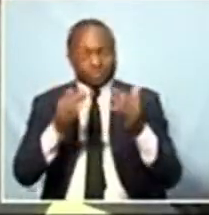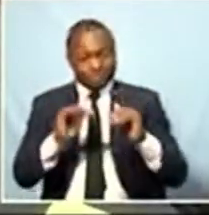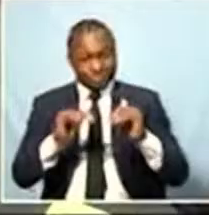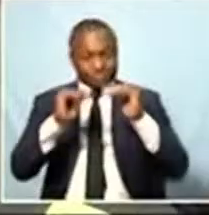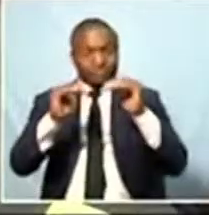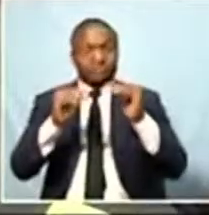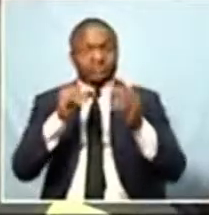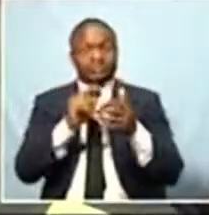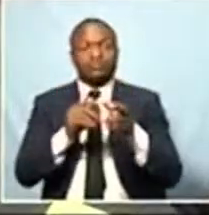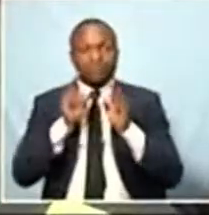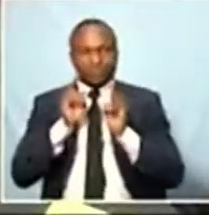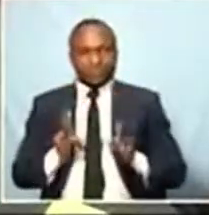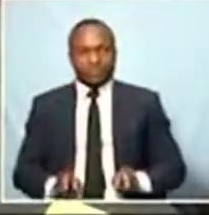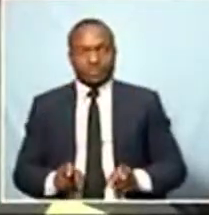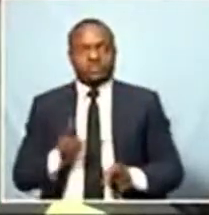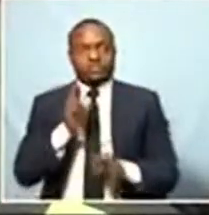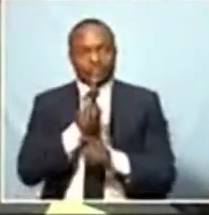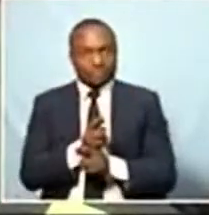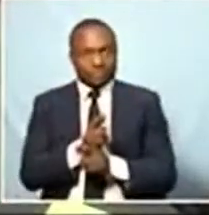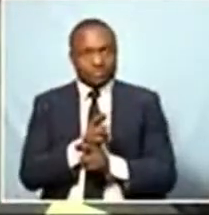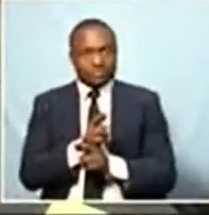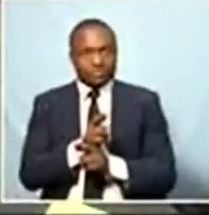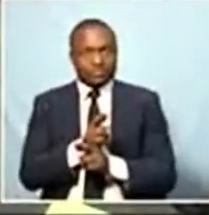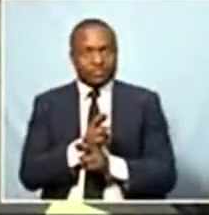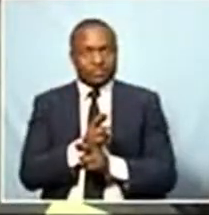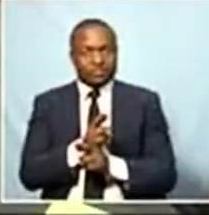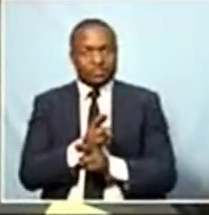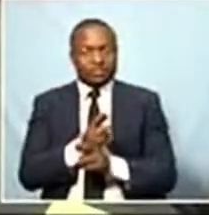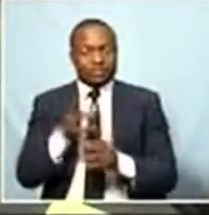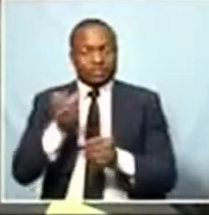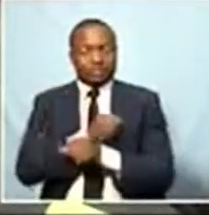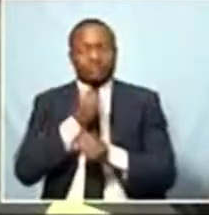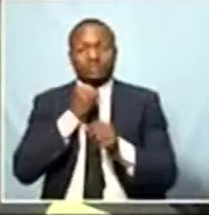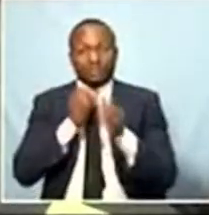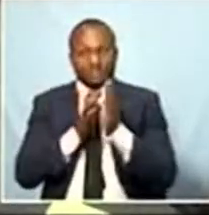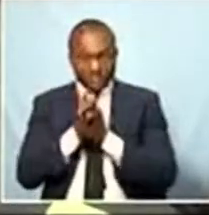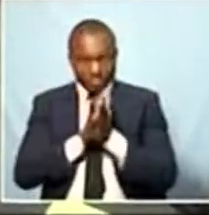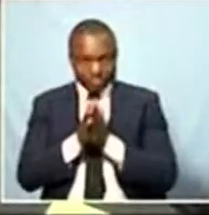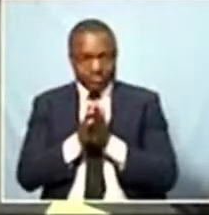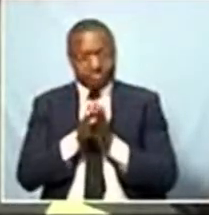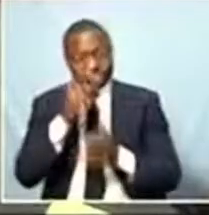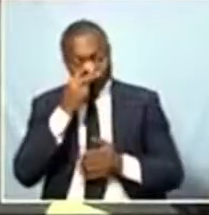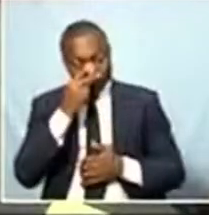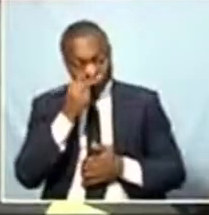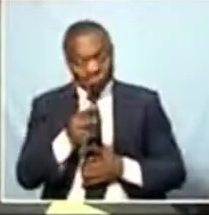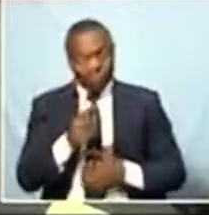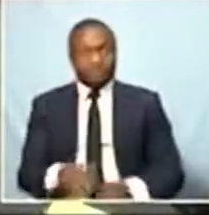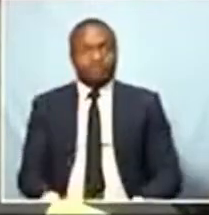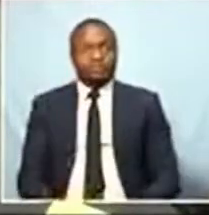violations. Do you take keen interest to see